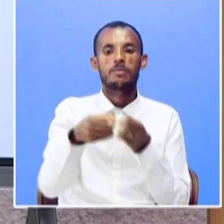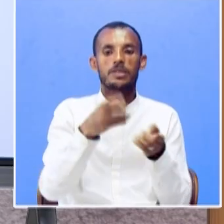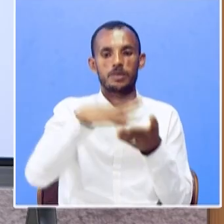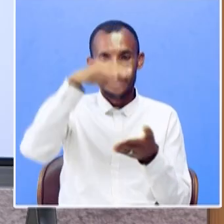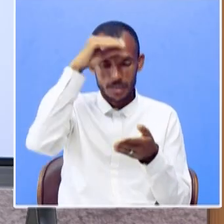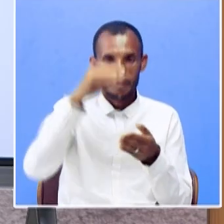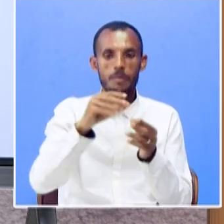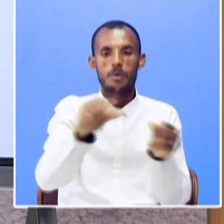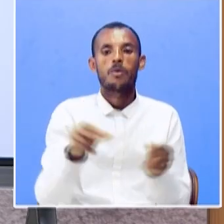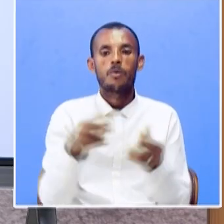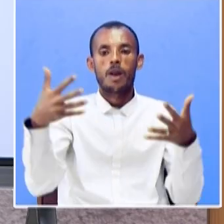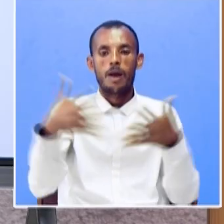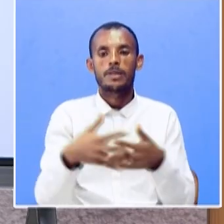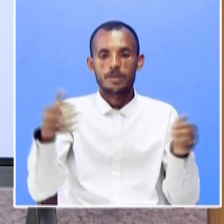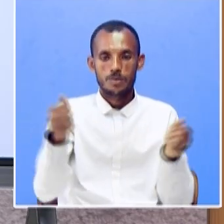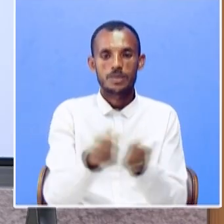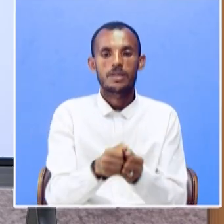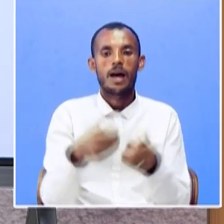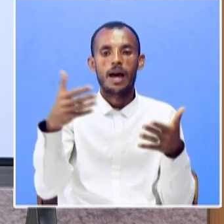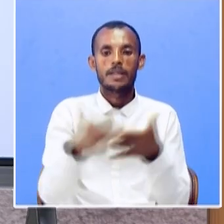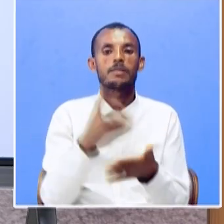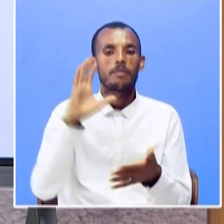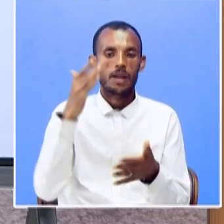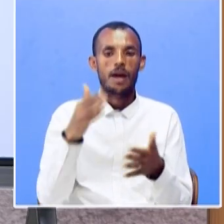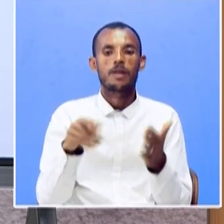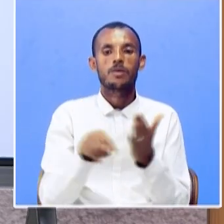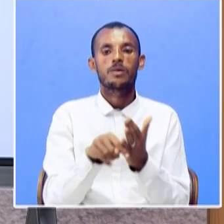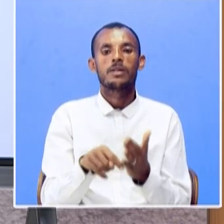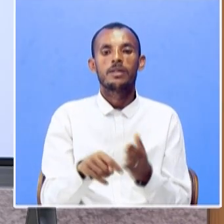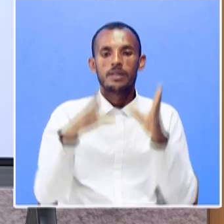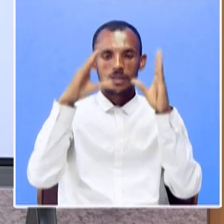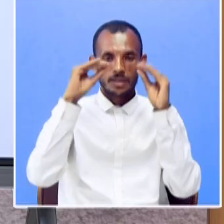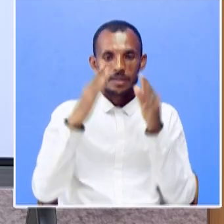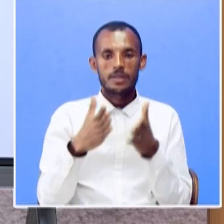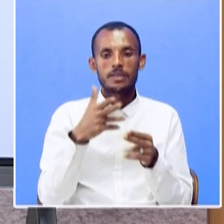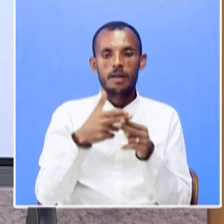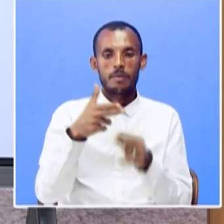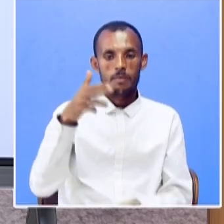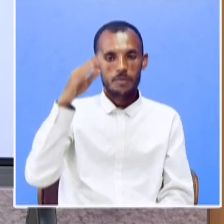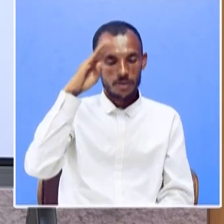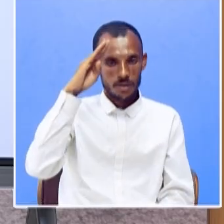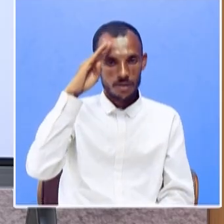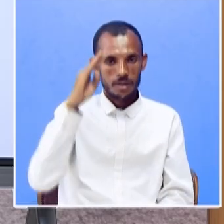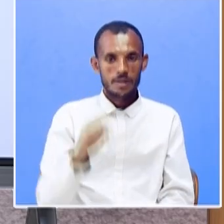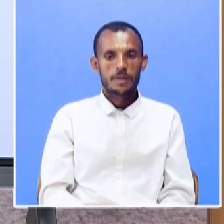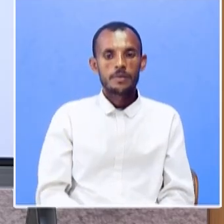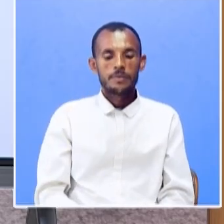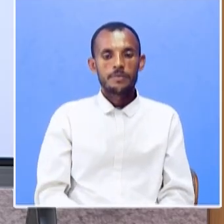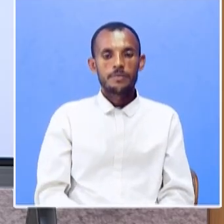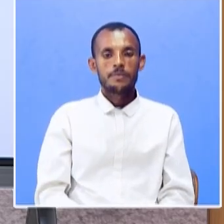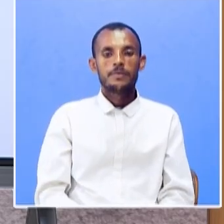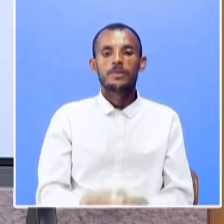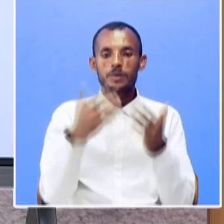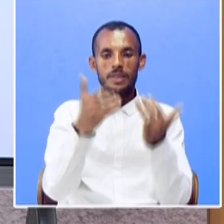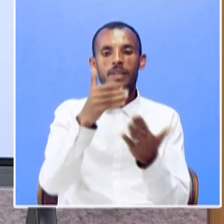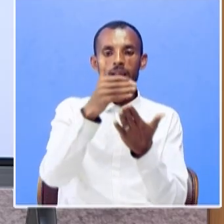Administration Education Bureau in collaboration with Addis Media Network, and I am Bizuna Makonnen.